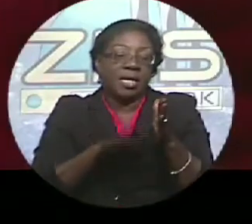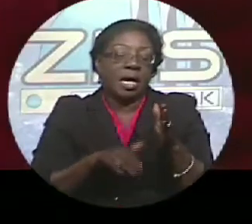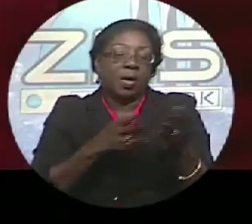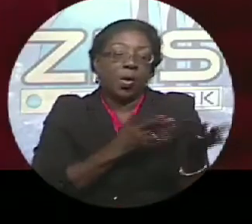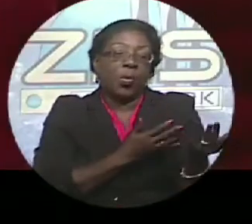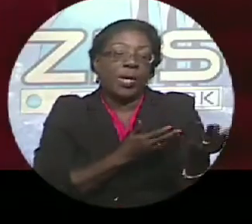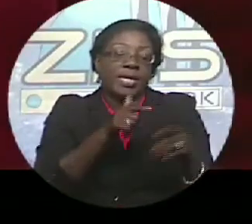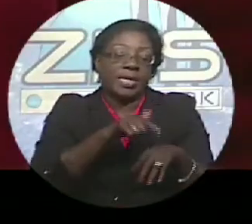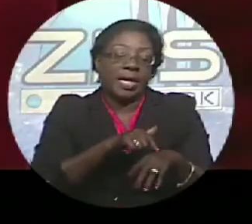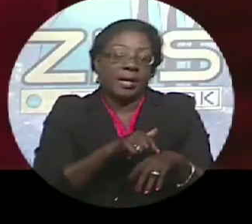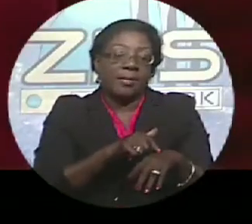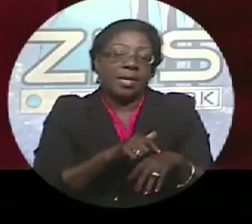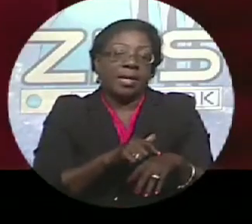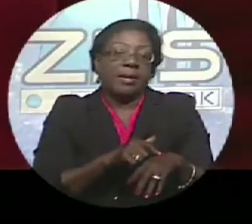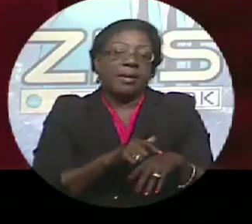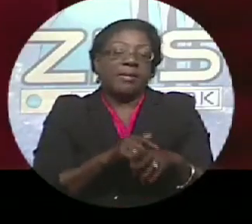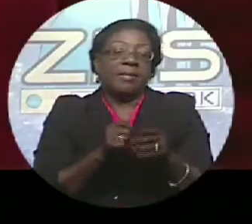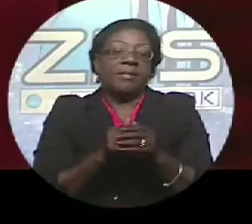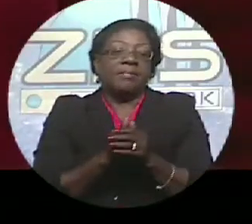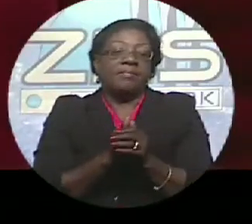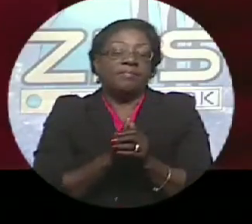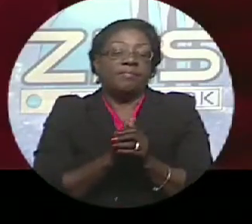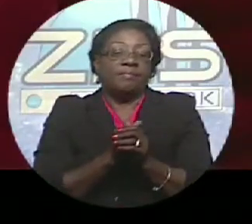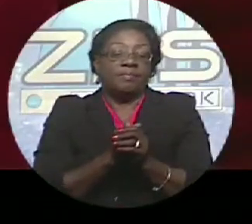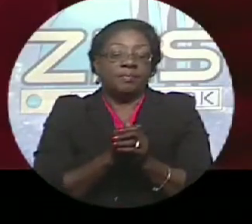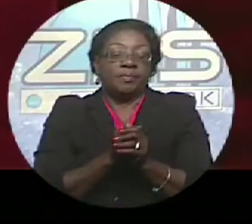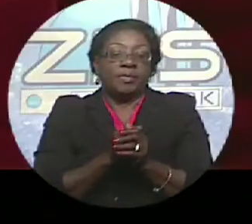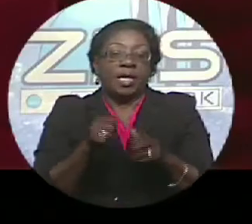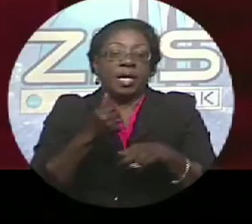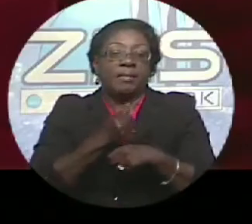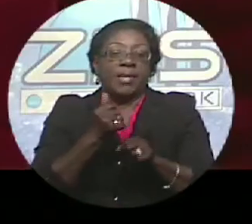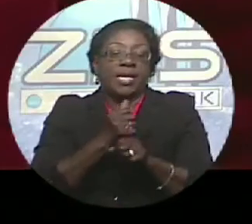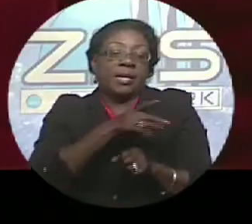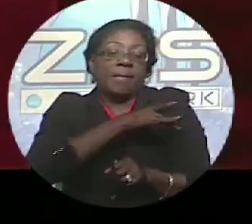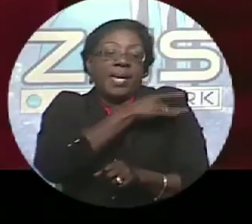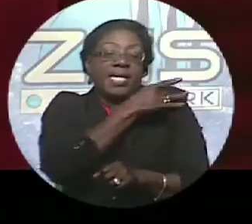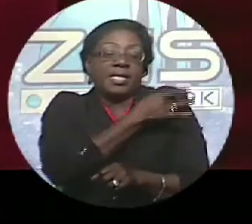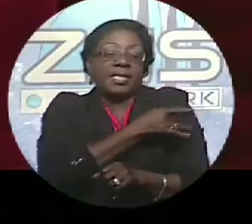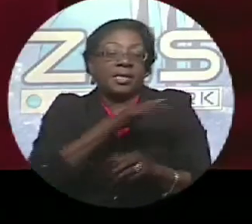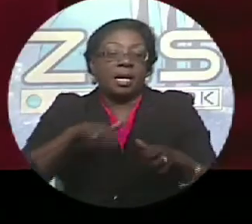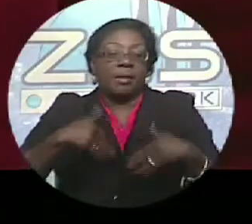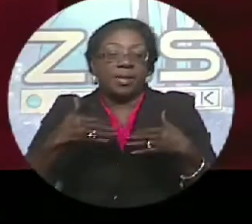and increasing patient satisfaction in these critical areas.